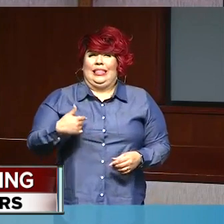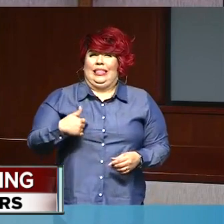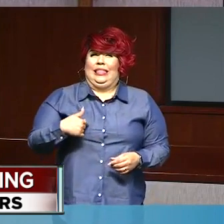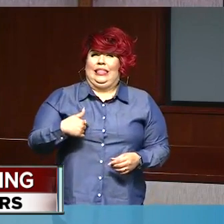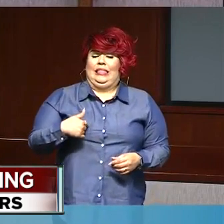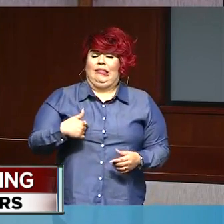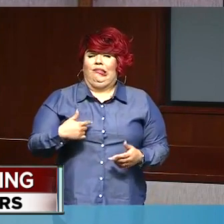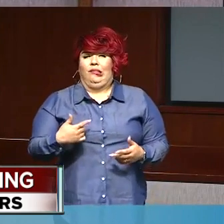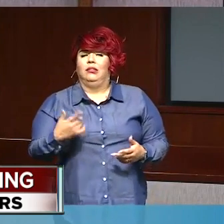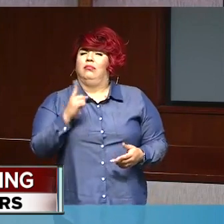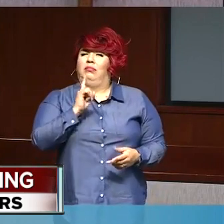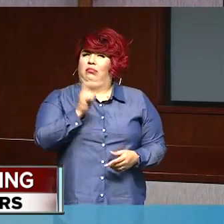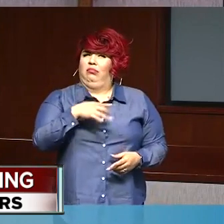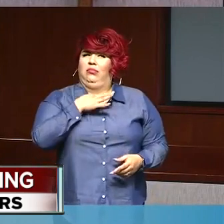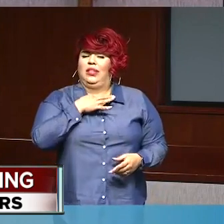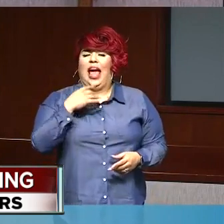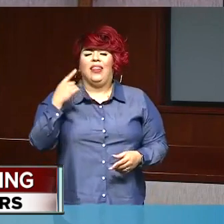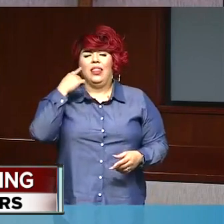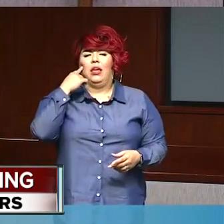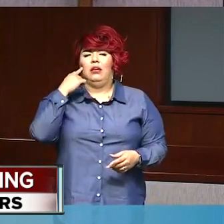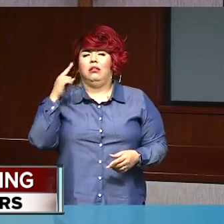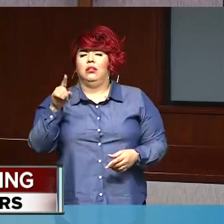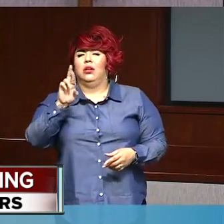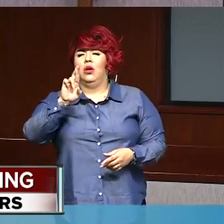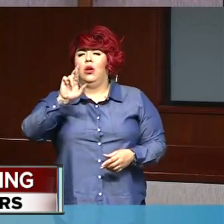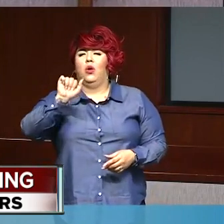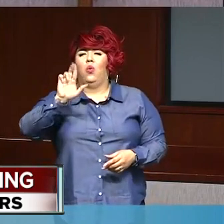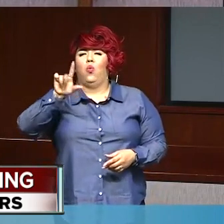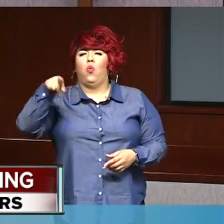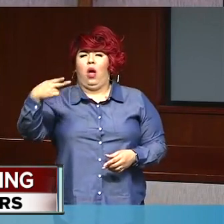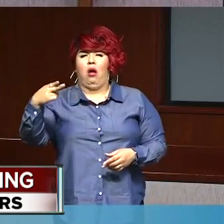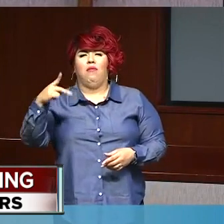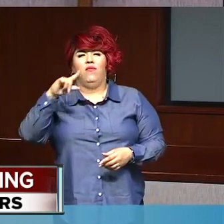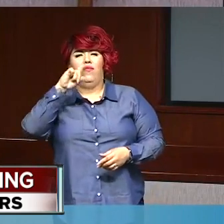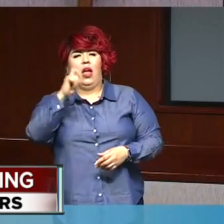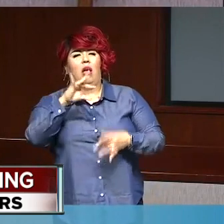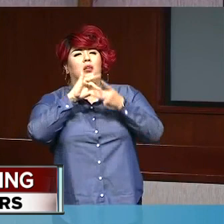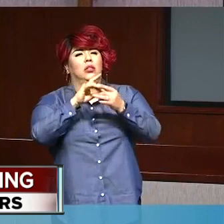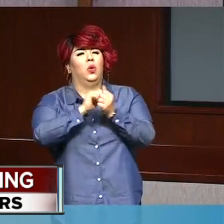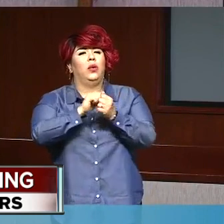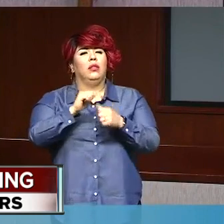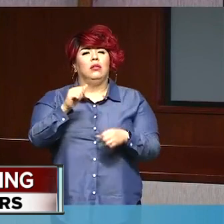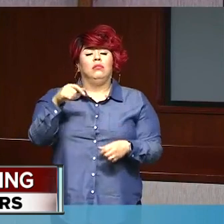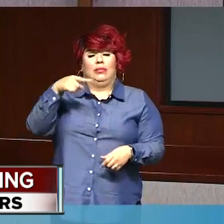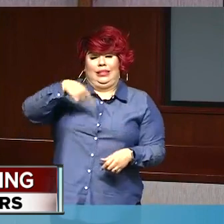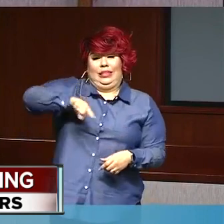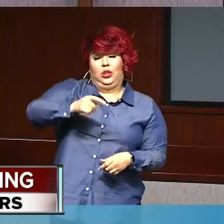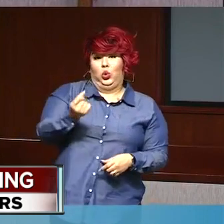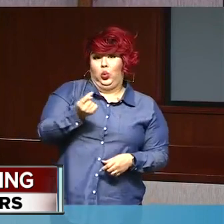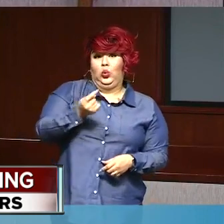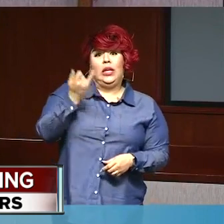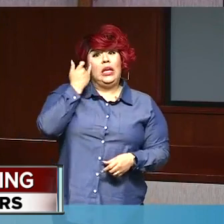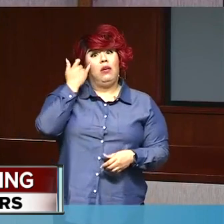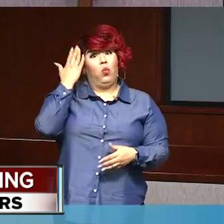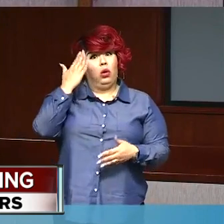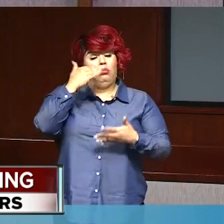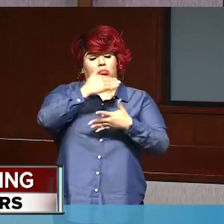Ryan. So Ralph asked about Tuesday in particular with moving on to stage 3.